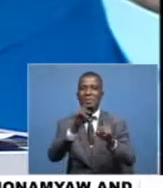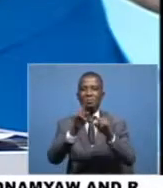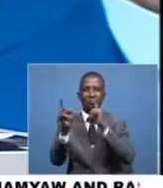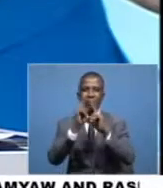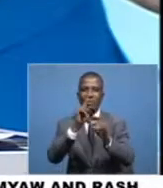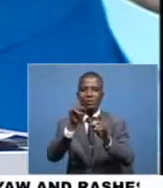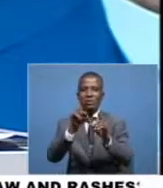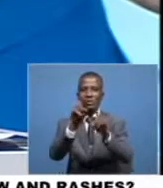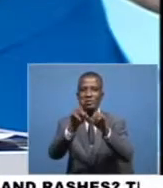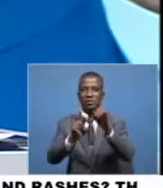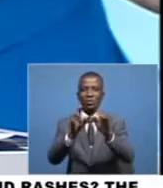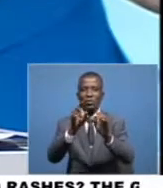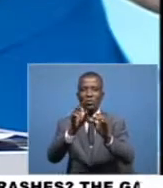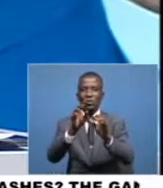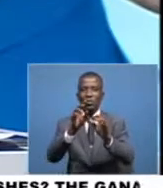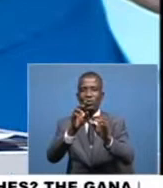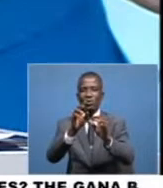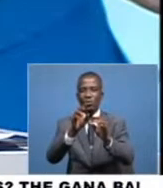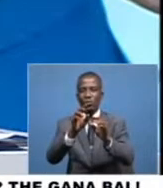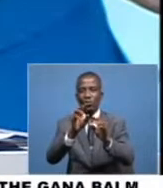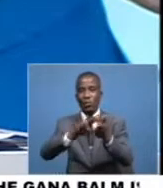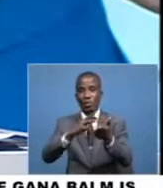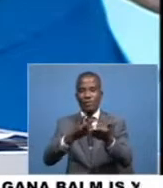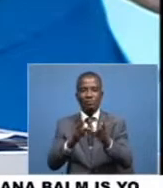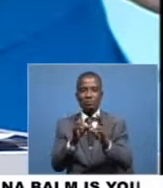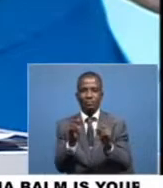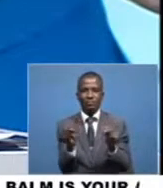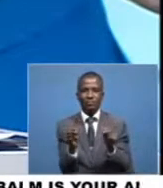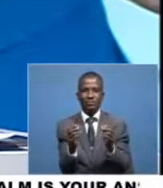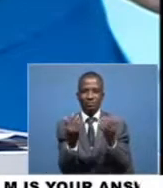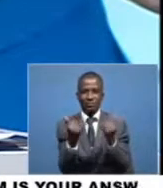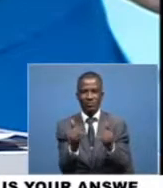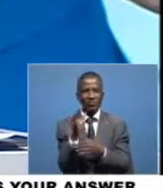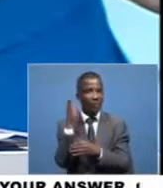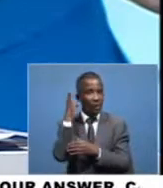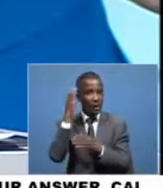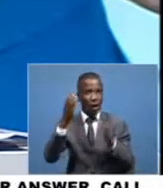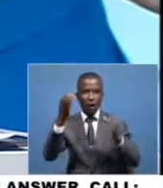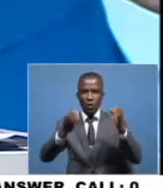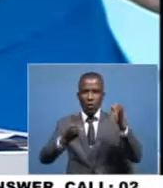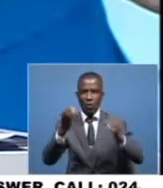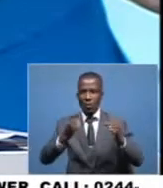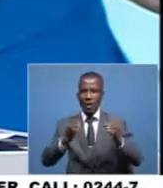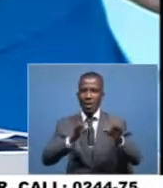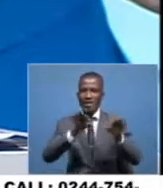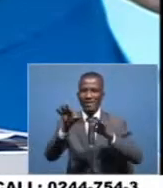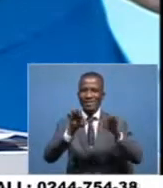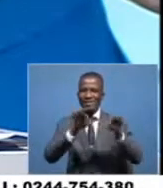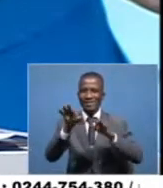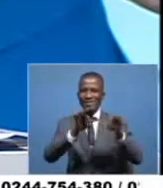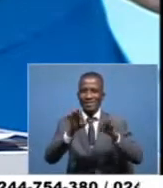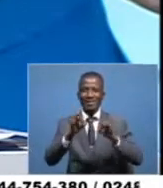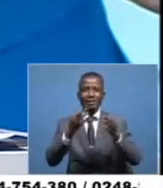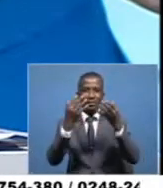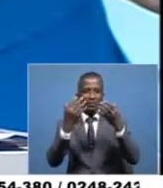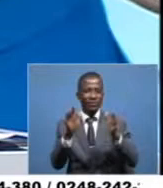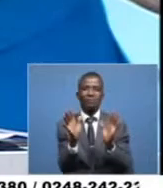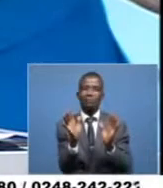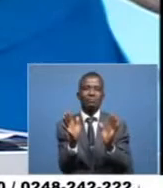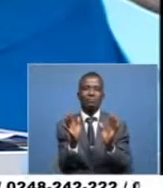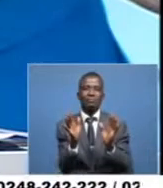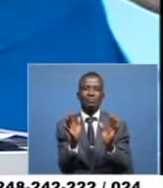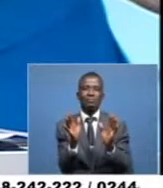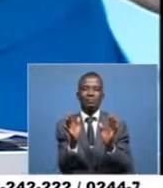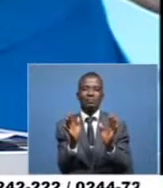this was the sticking point between the two parties. And we just heard the Supreme Court deliver its ruling on this particular matter,